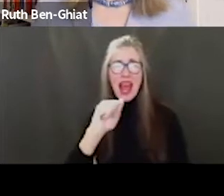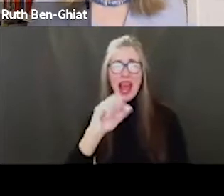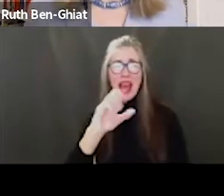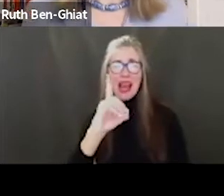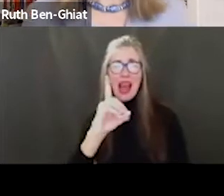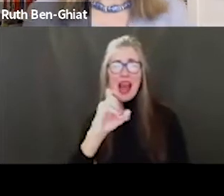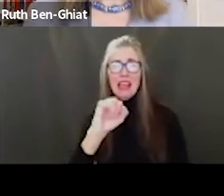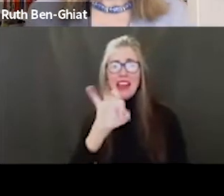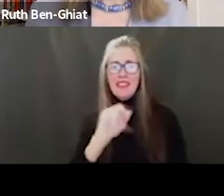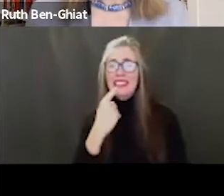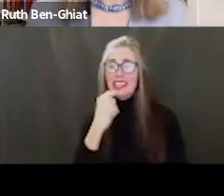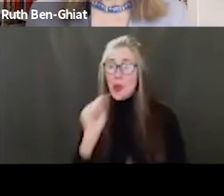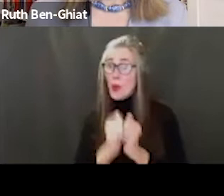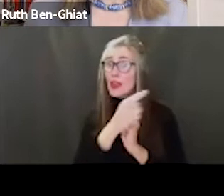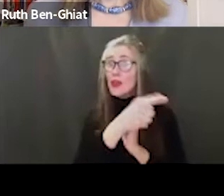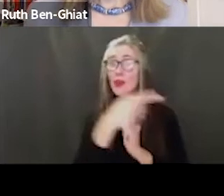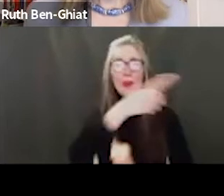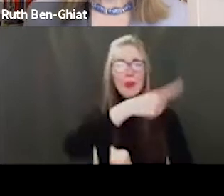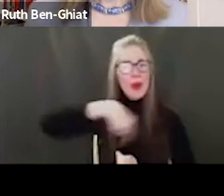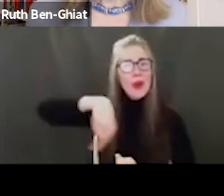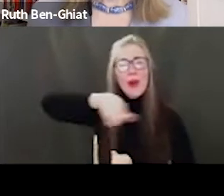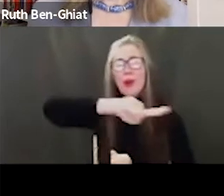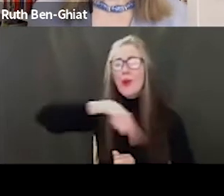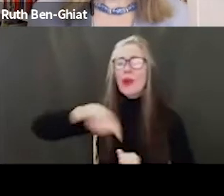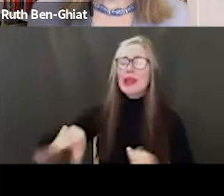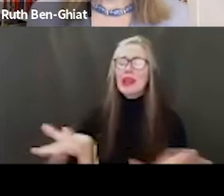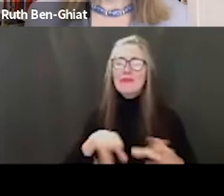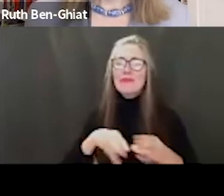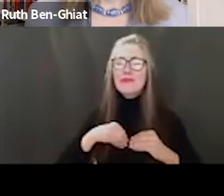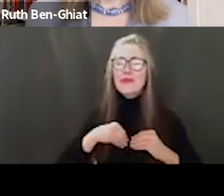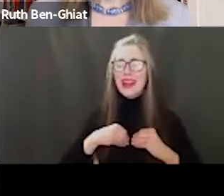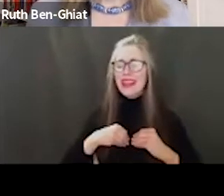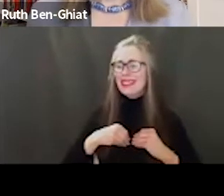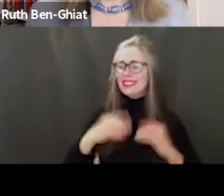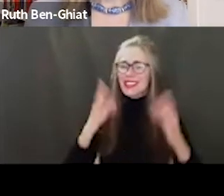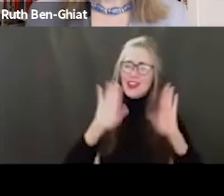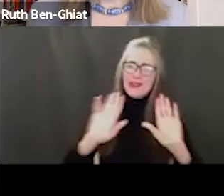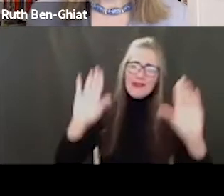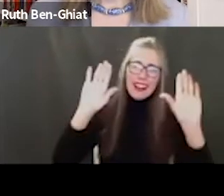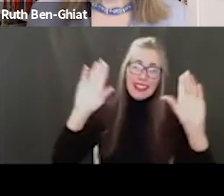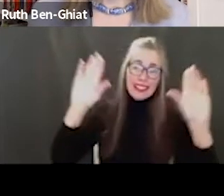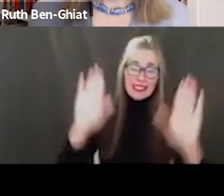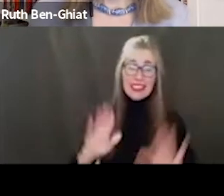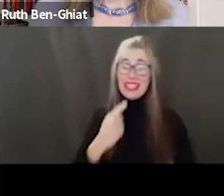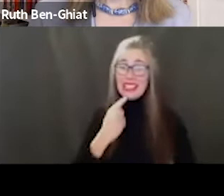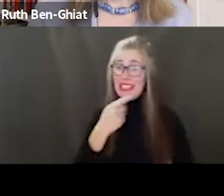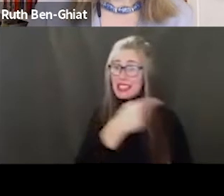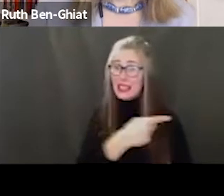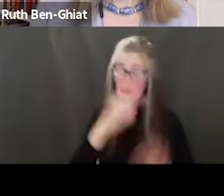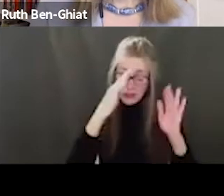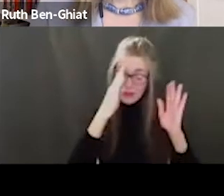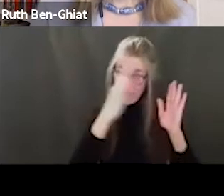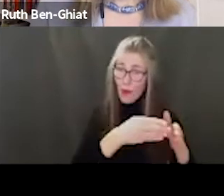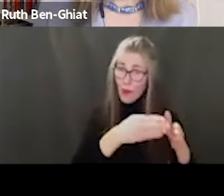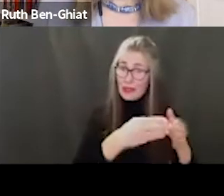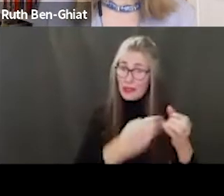is the people. He always said that he was speaking on behalf of the people, the revolution was about the people.